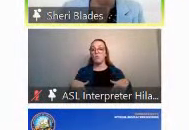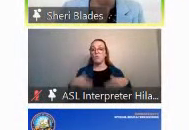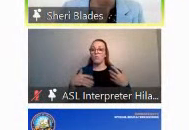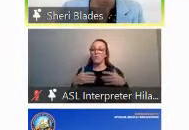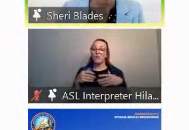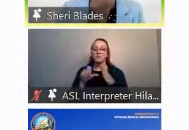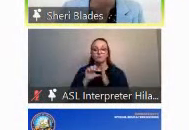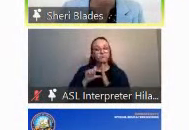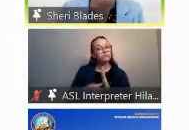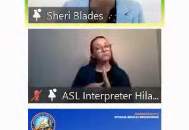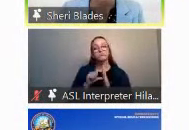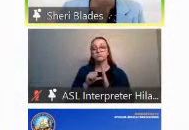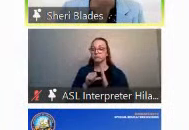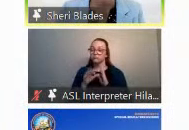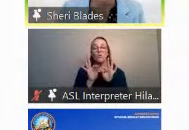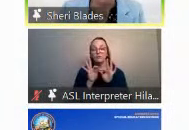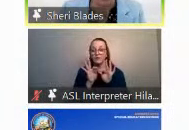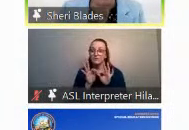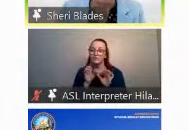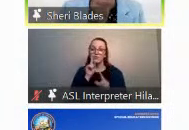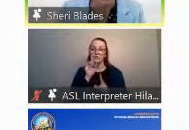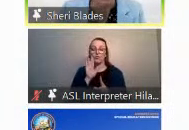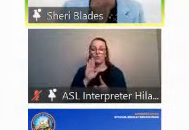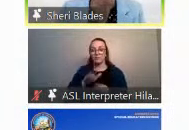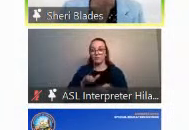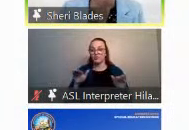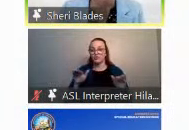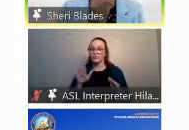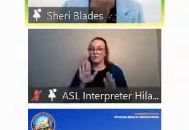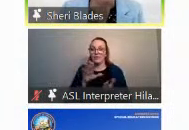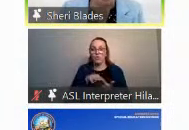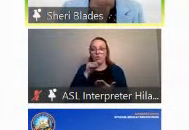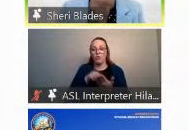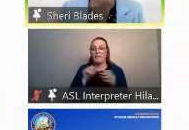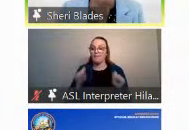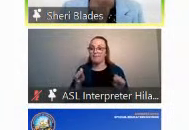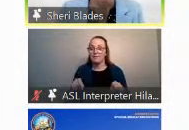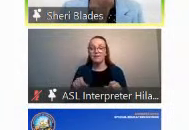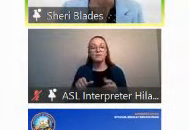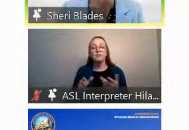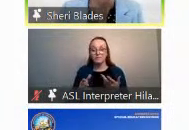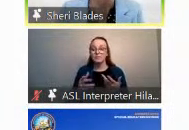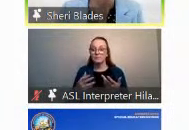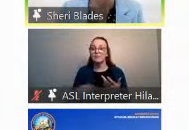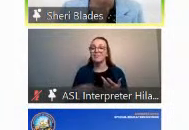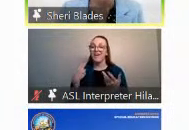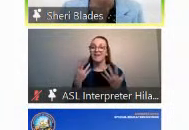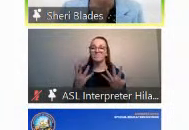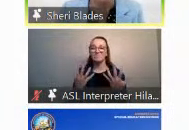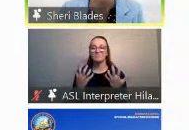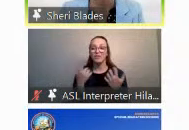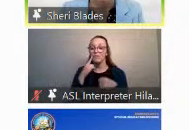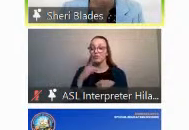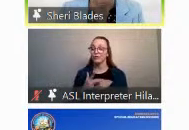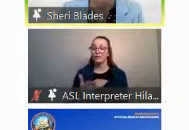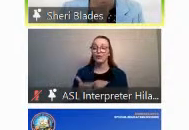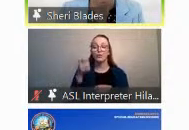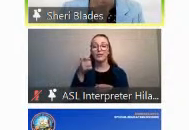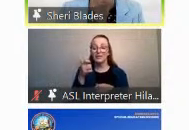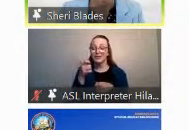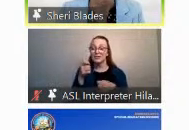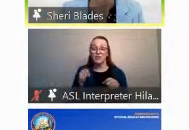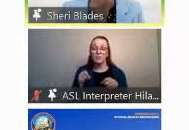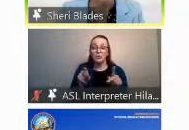their children. There is a high desire for the earliest academic support to be offered in the Mixtec